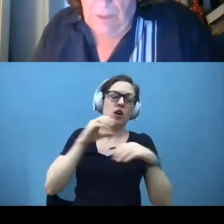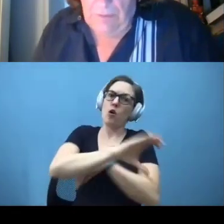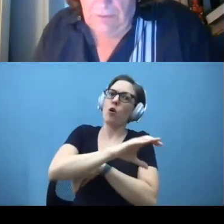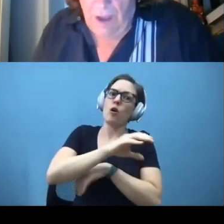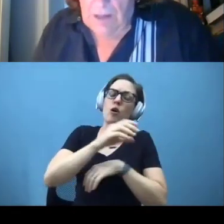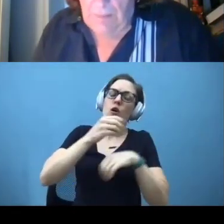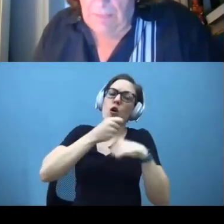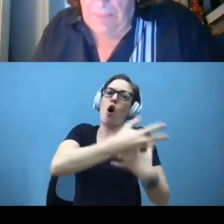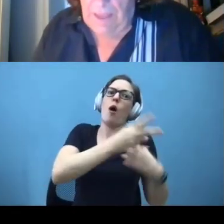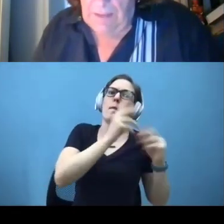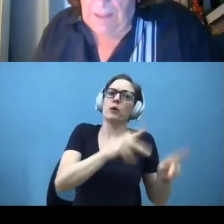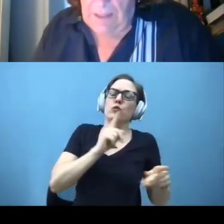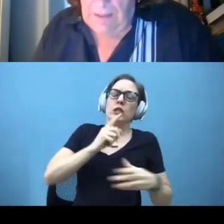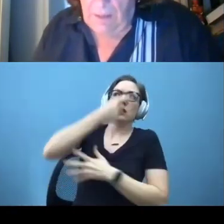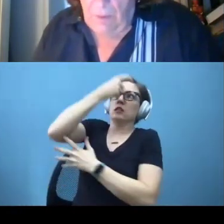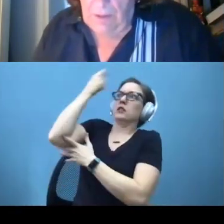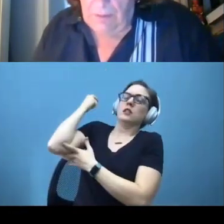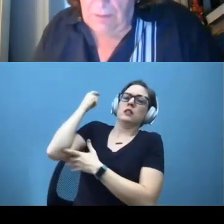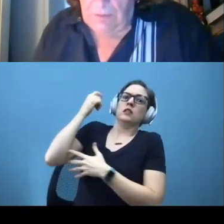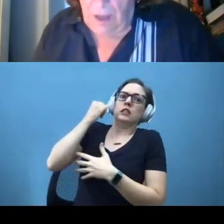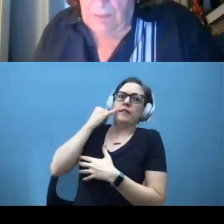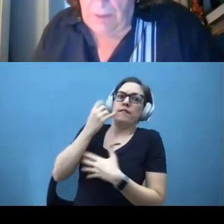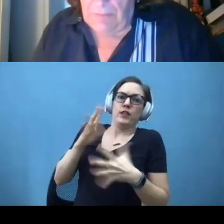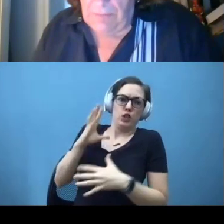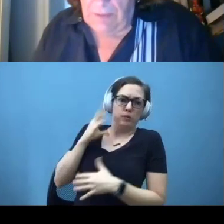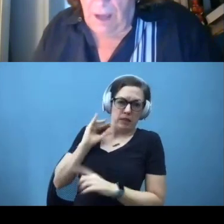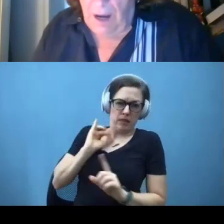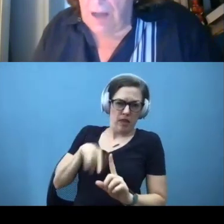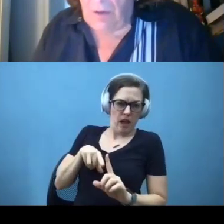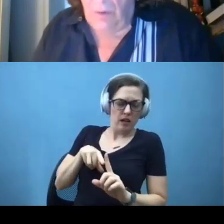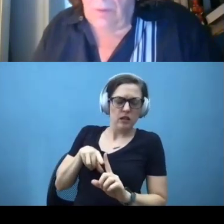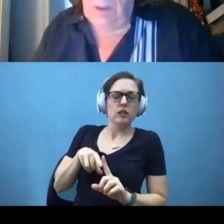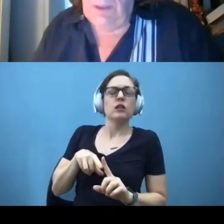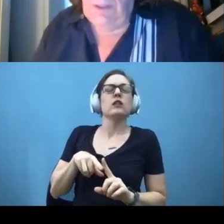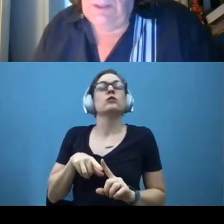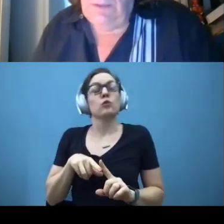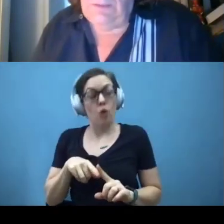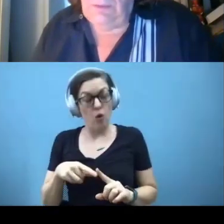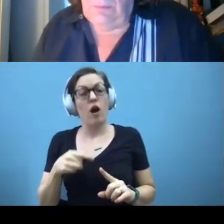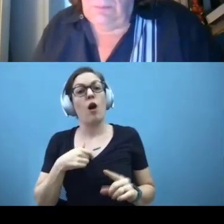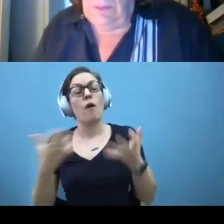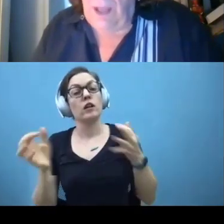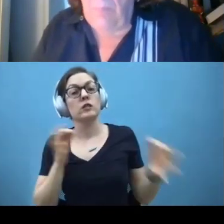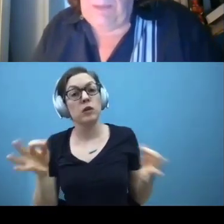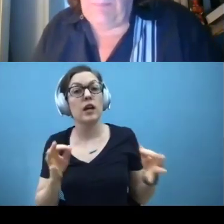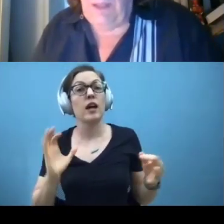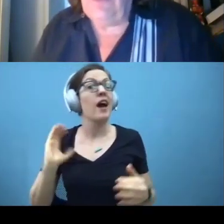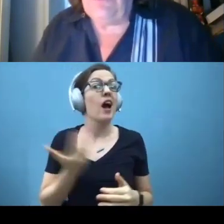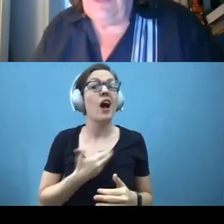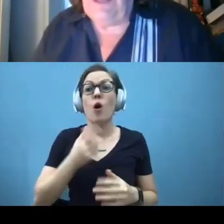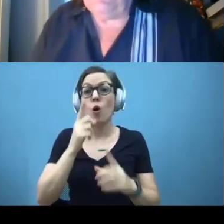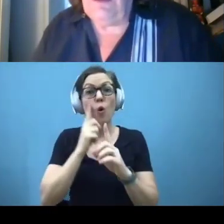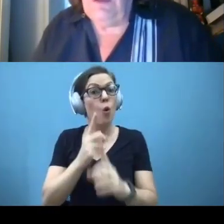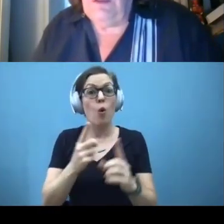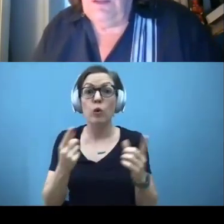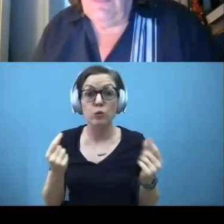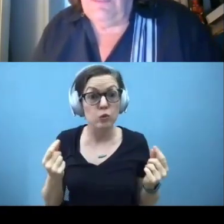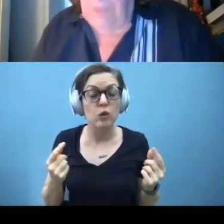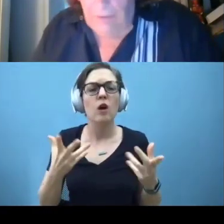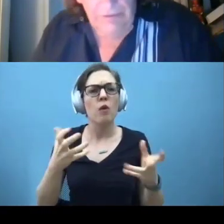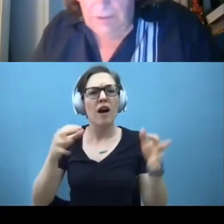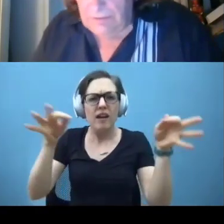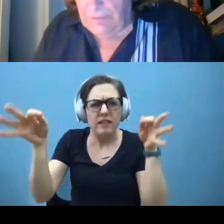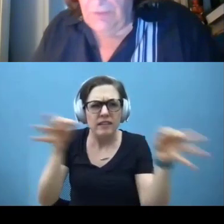I just wanted to talk about that, and I want to talk about that. Our goal is to help people understand